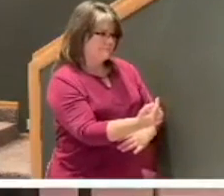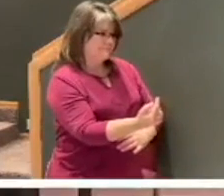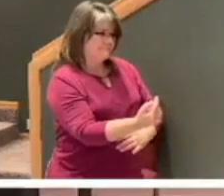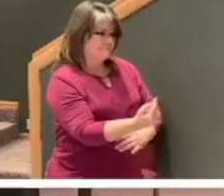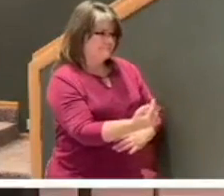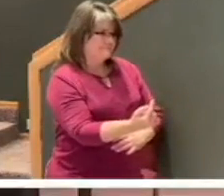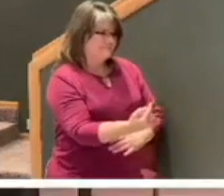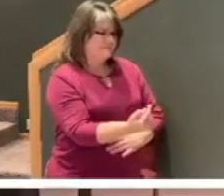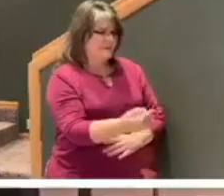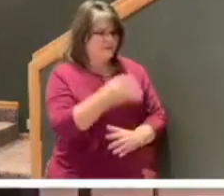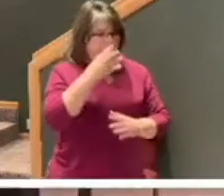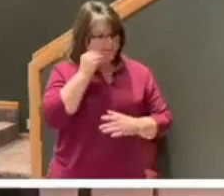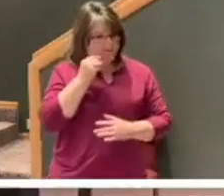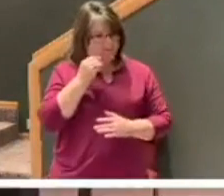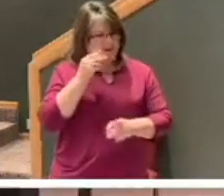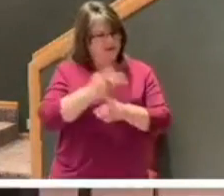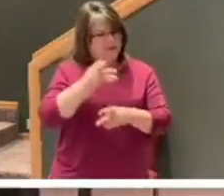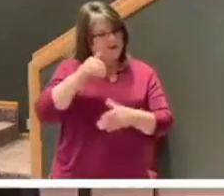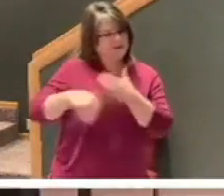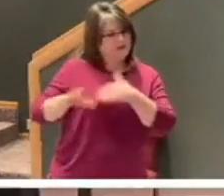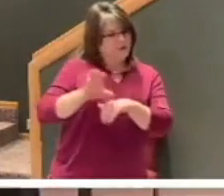Just shut up and keep it inside your church.